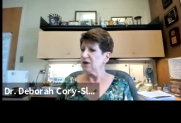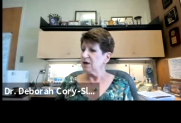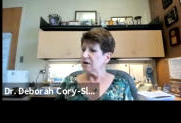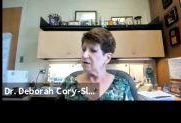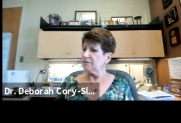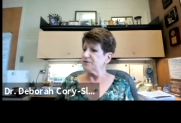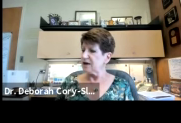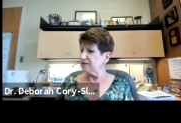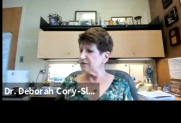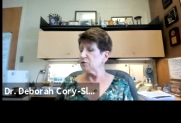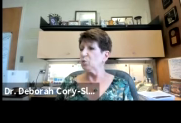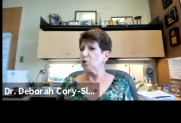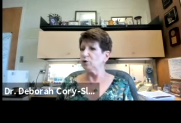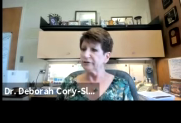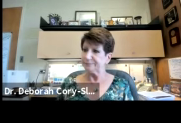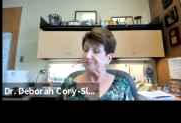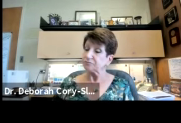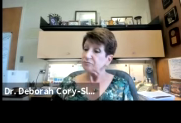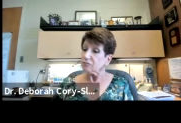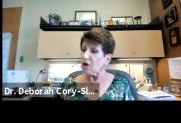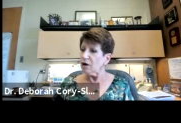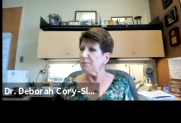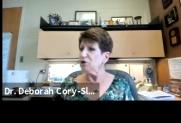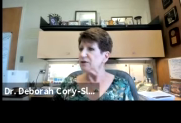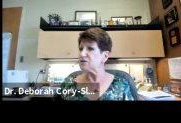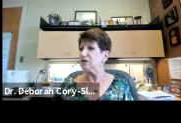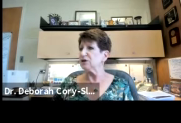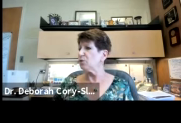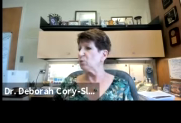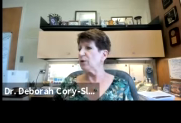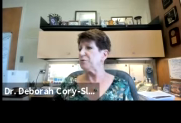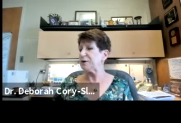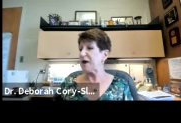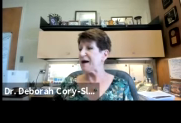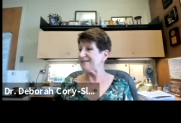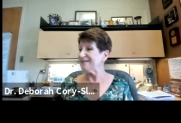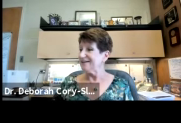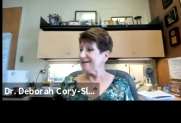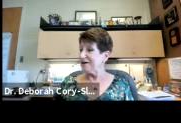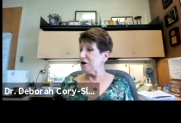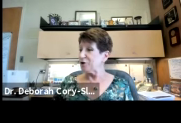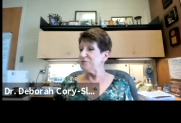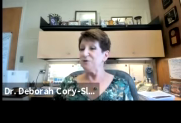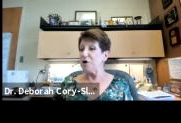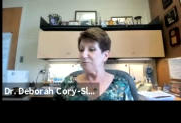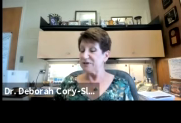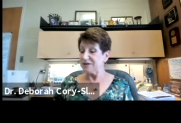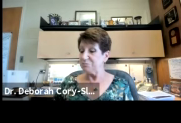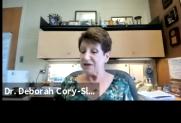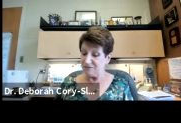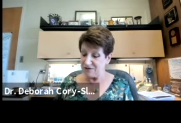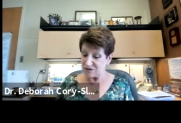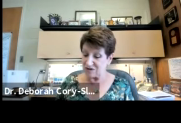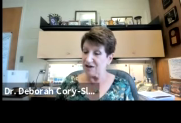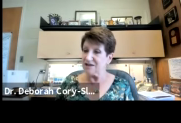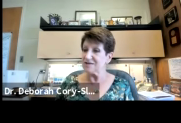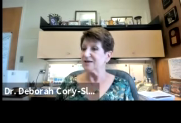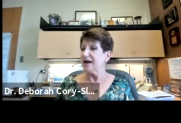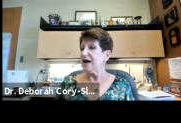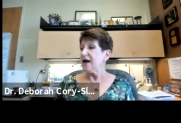cause of death in the world. And you can see, going way, way back, our involvement in many of